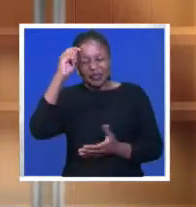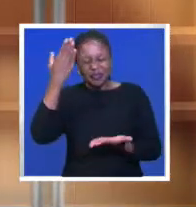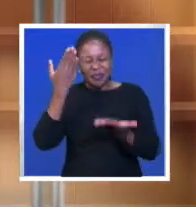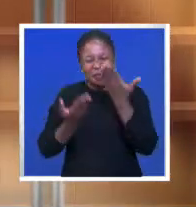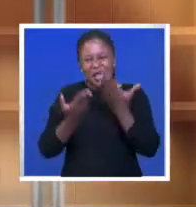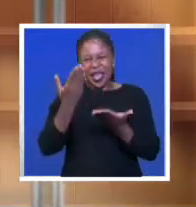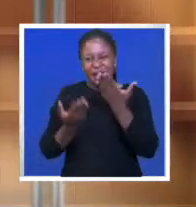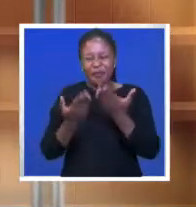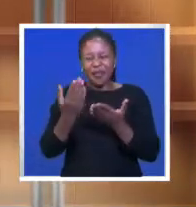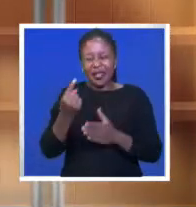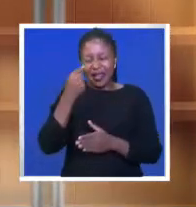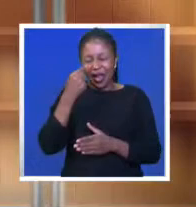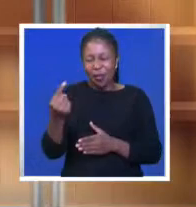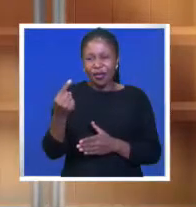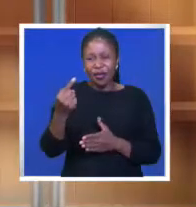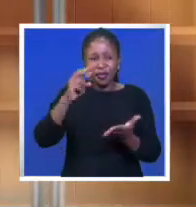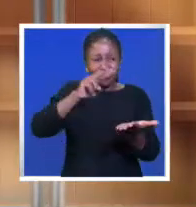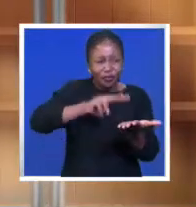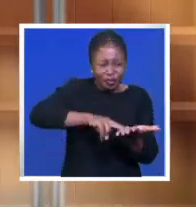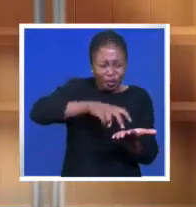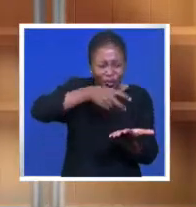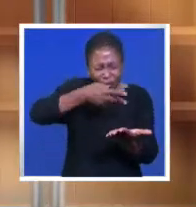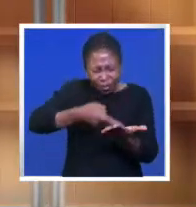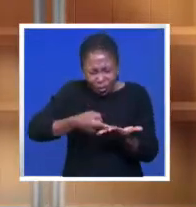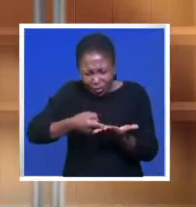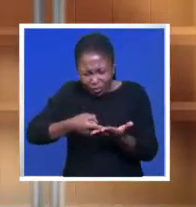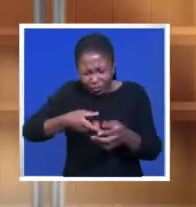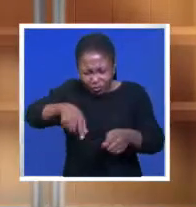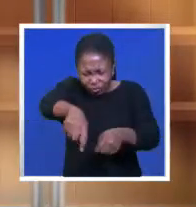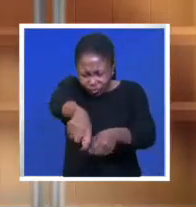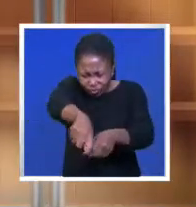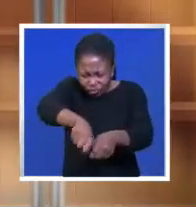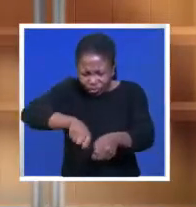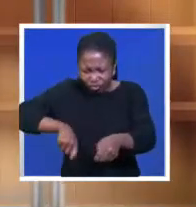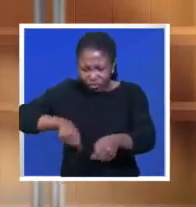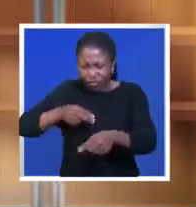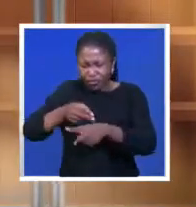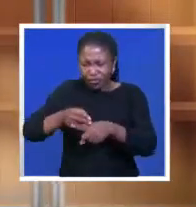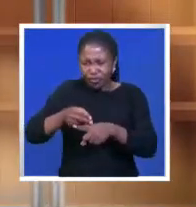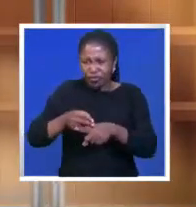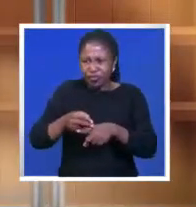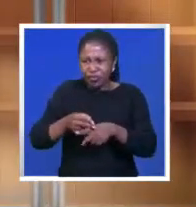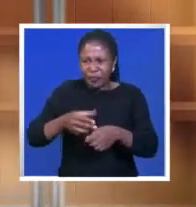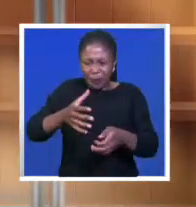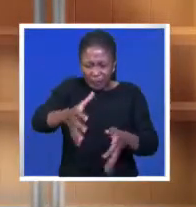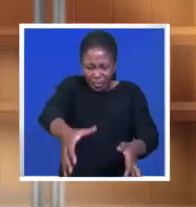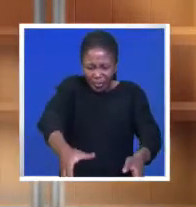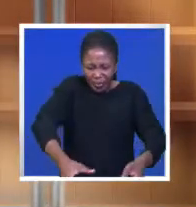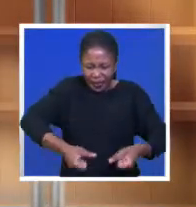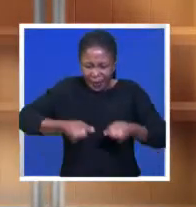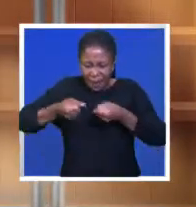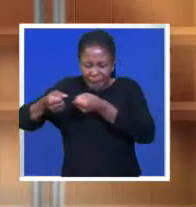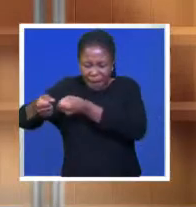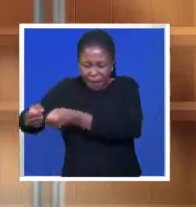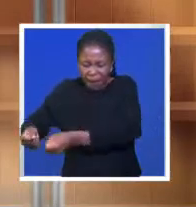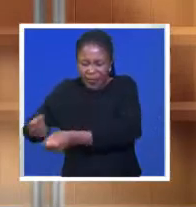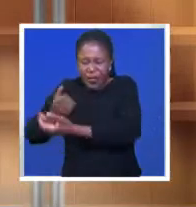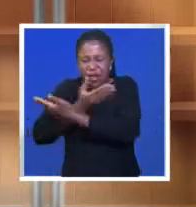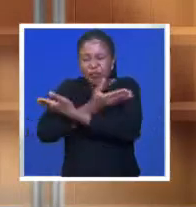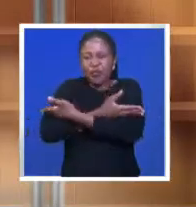he bent over the appalling sack, opened it with a knife, drew the corpse from the sack